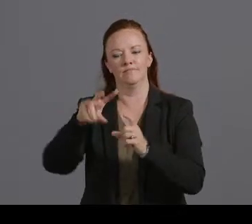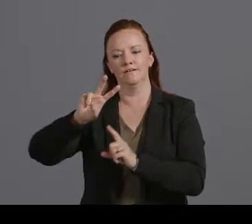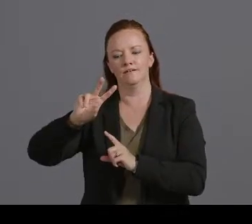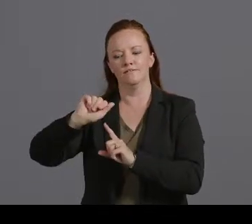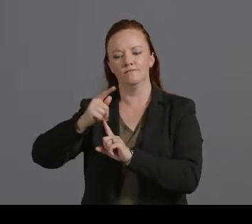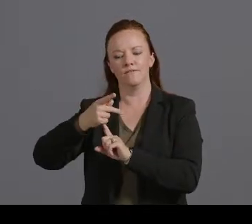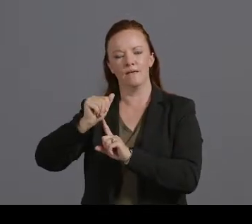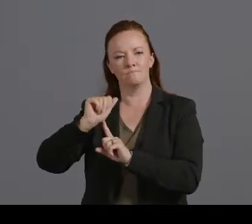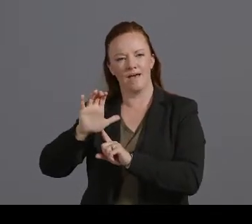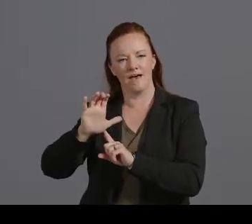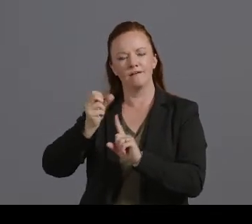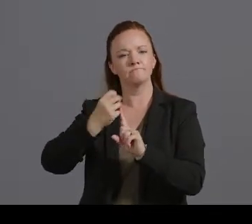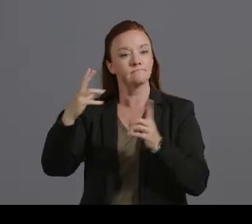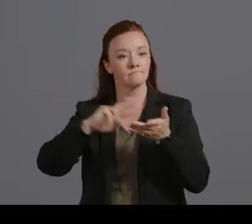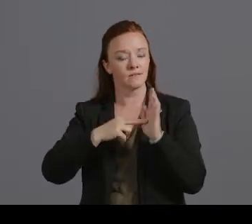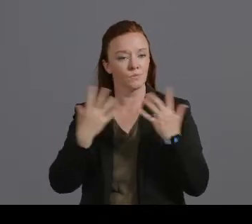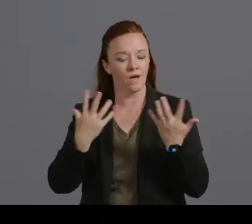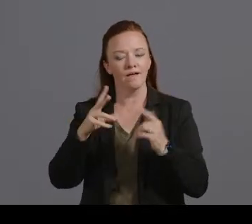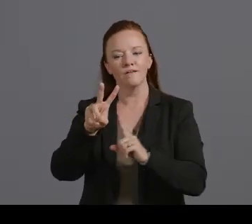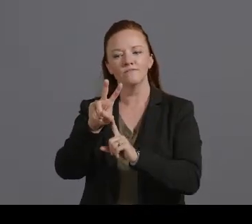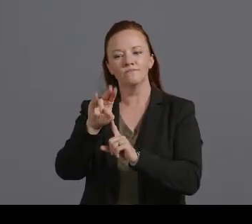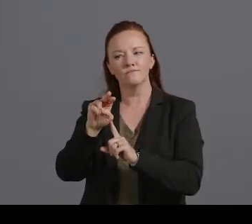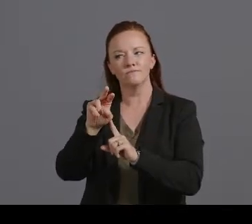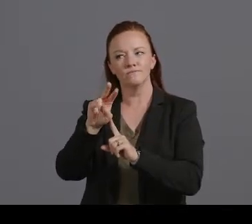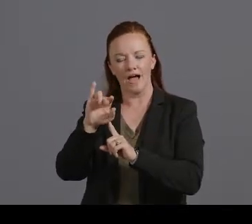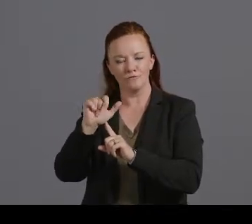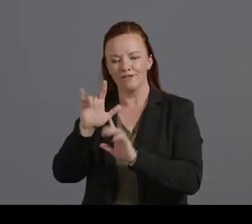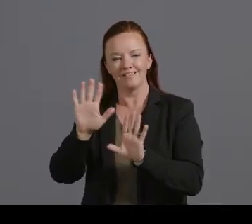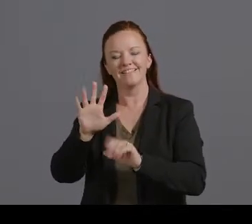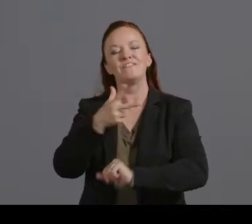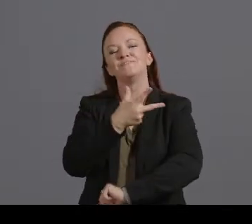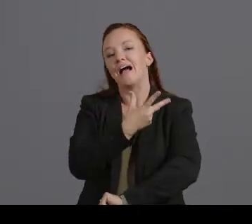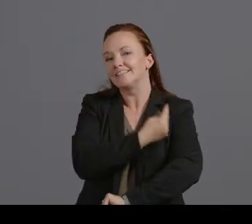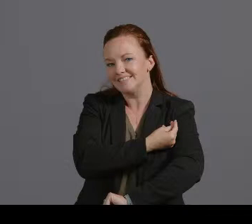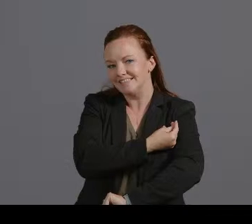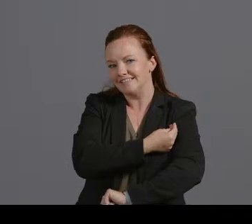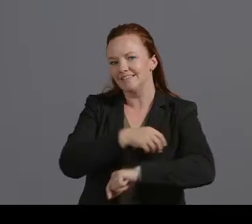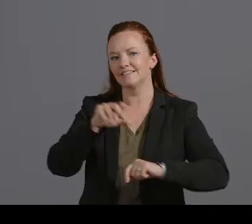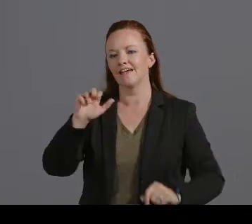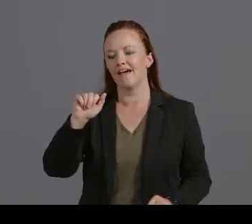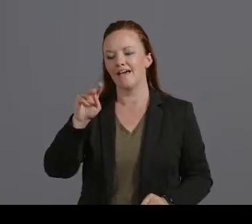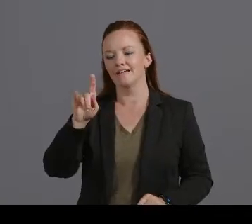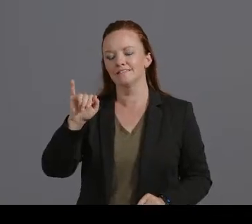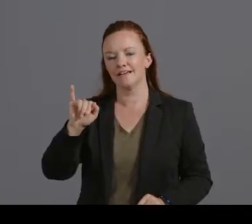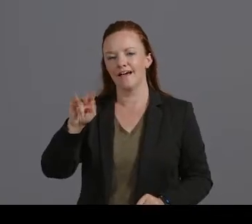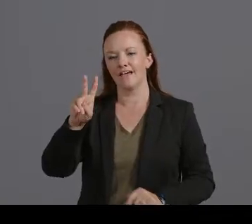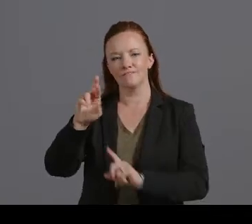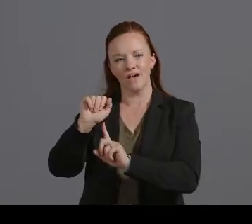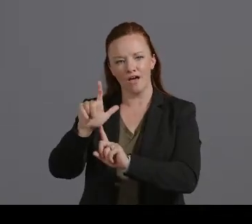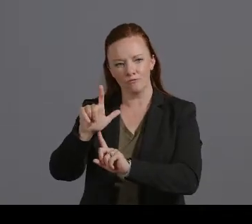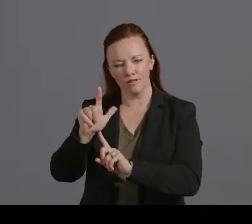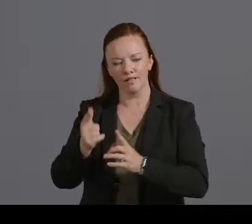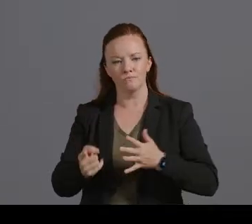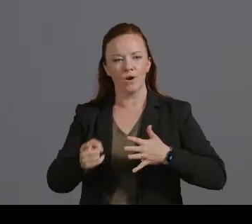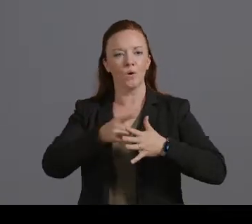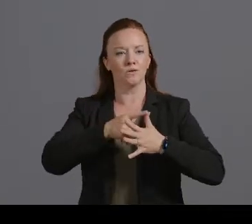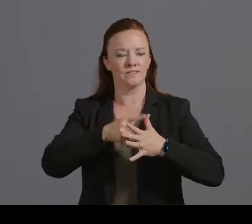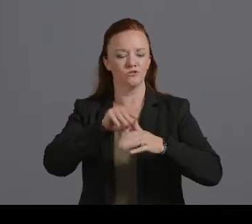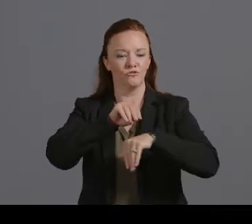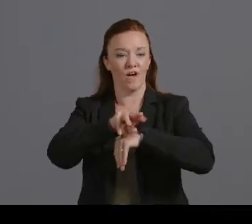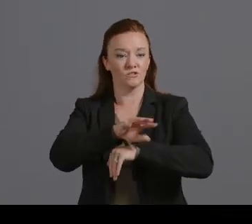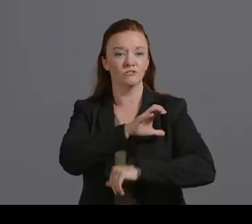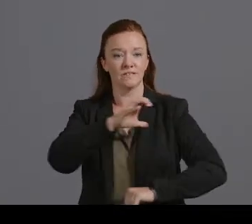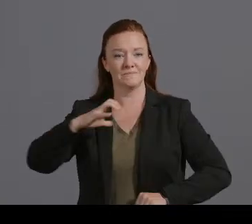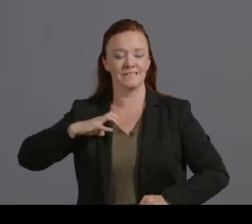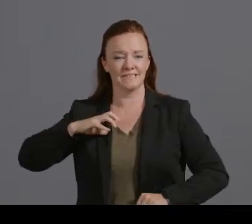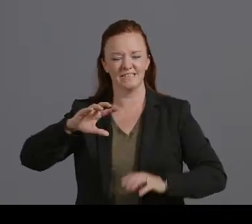VAPAC meeting. VAPAC is our vaccine and antiviral prioritization advisory committee. This committee convenes